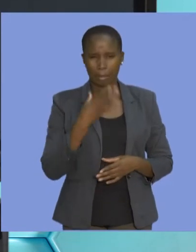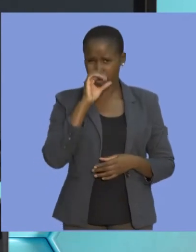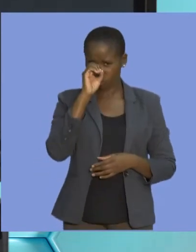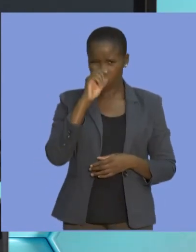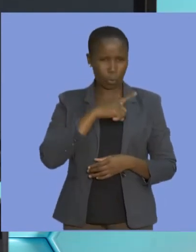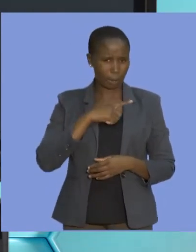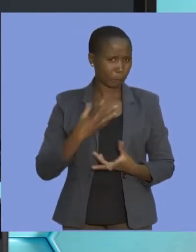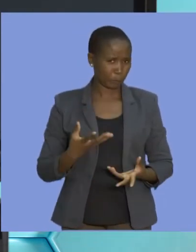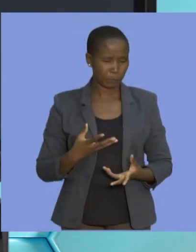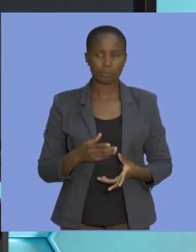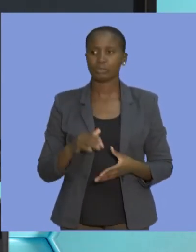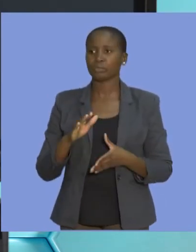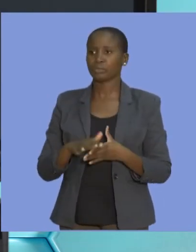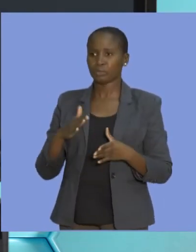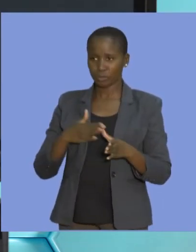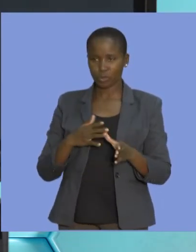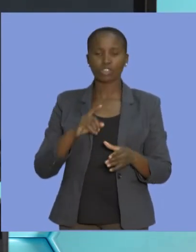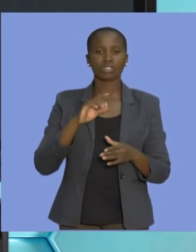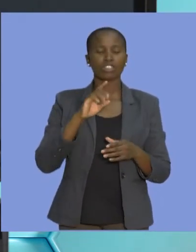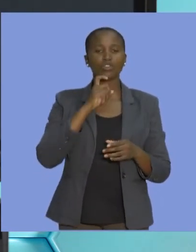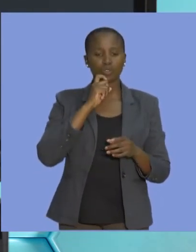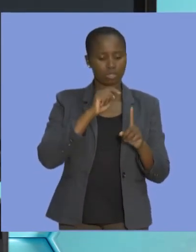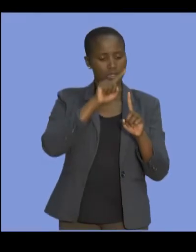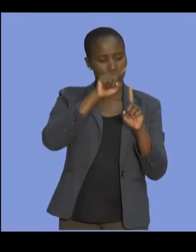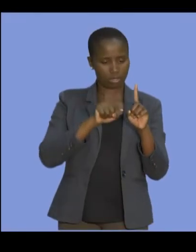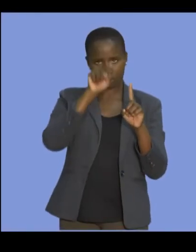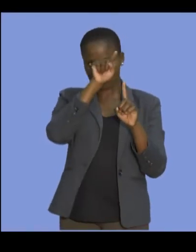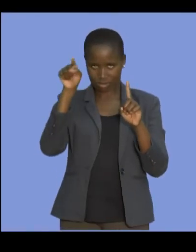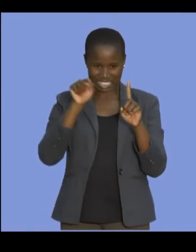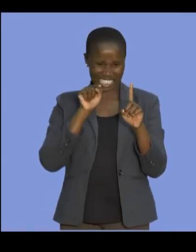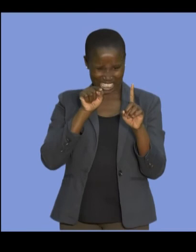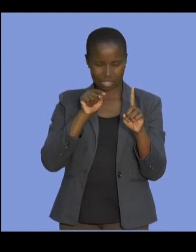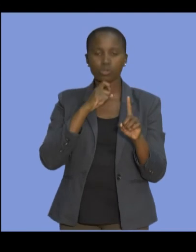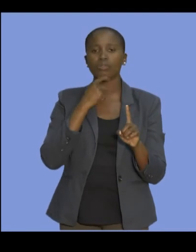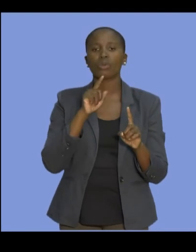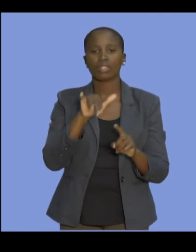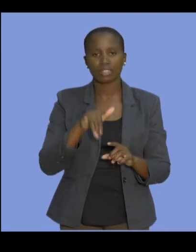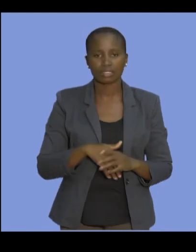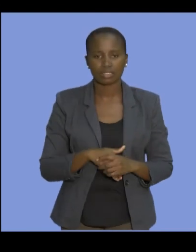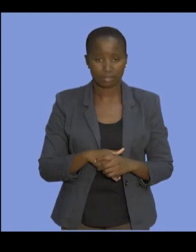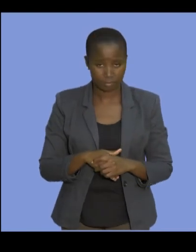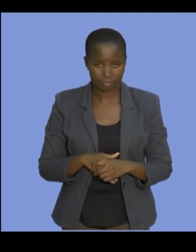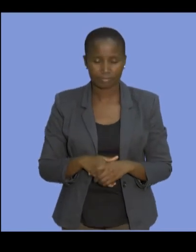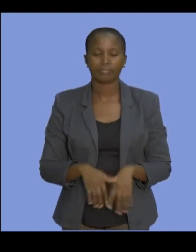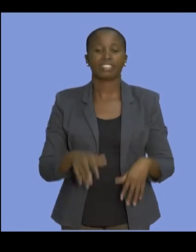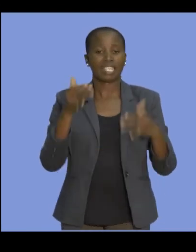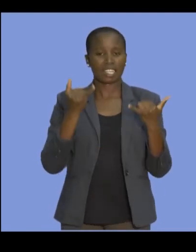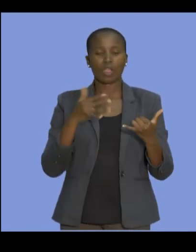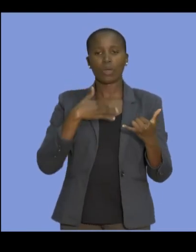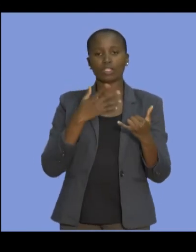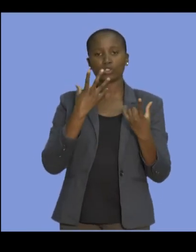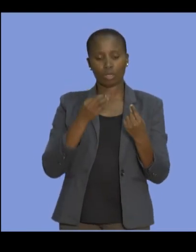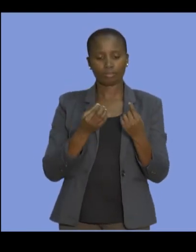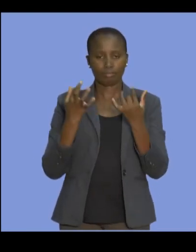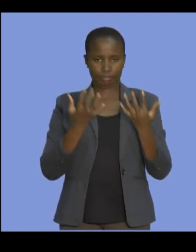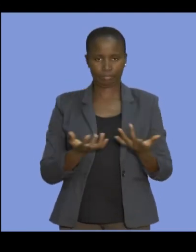Hence, we're squaring that. Okay, so let's see what we get. Now we want to calculate the